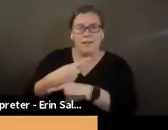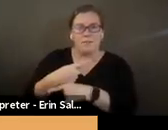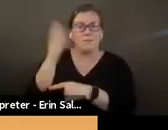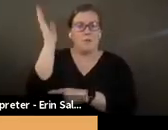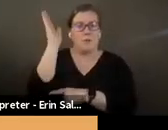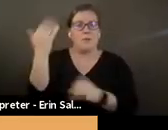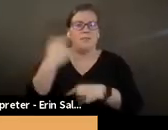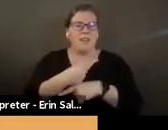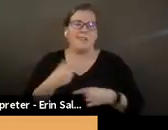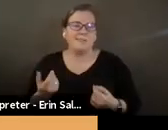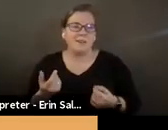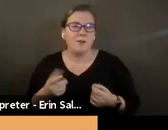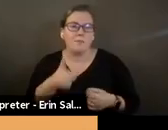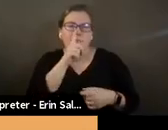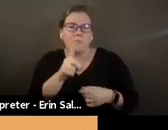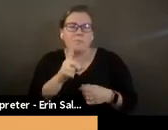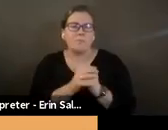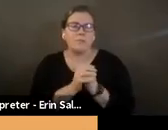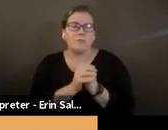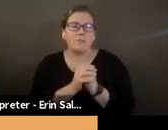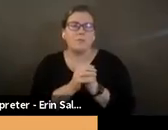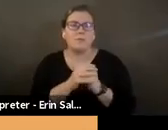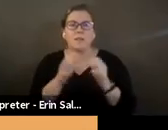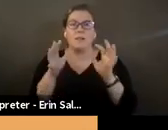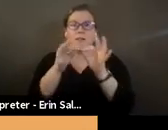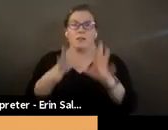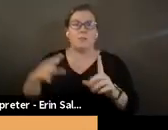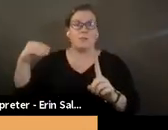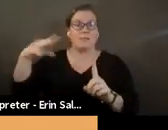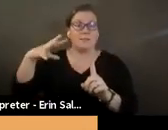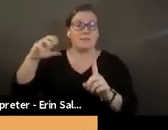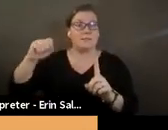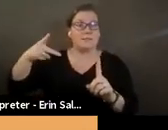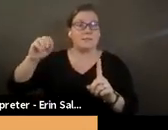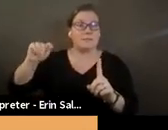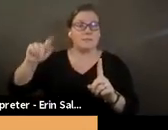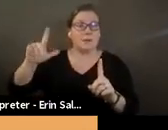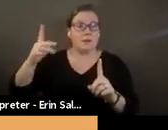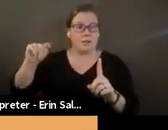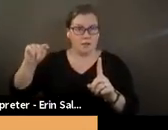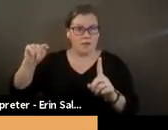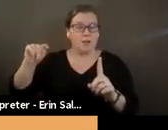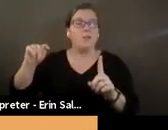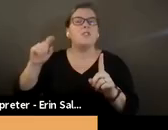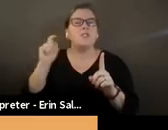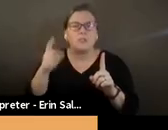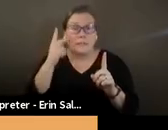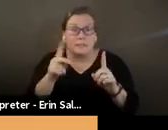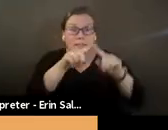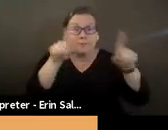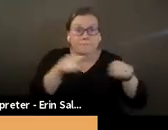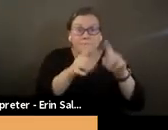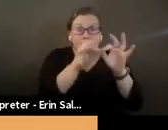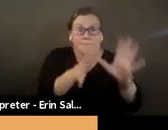the interpreter is a spotlight video you should see on your screen if you do